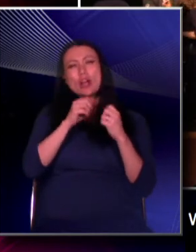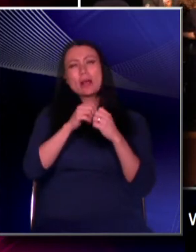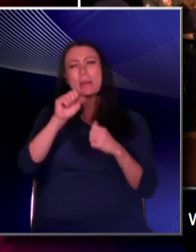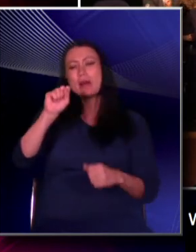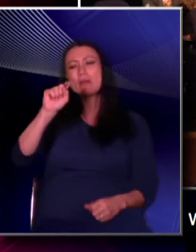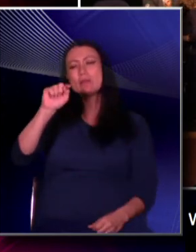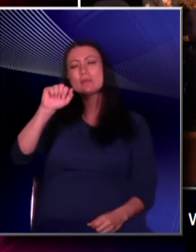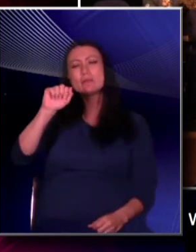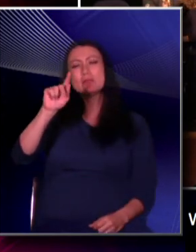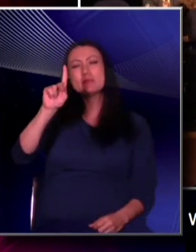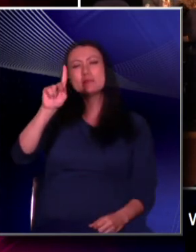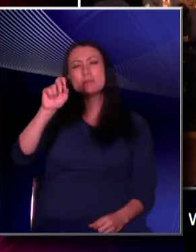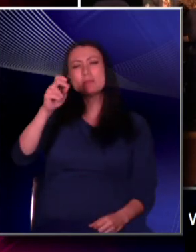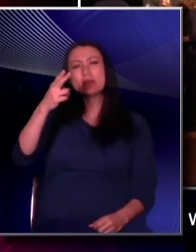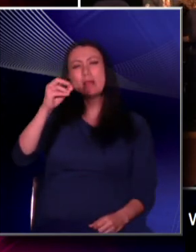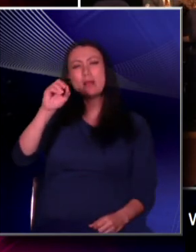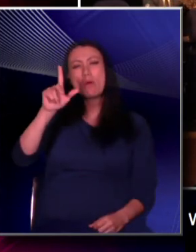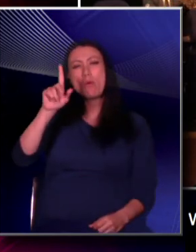stakeholders